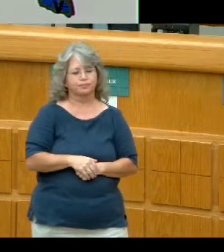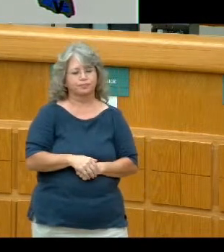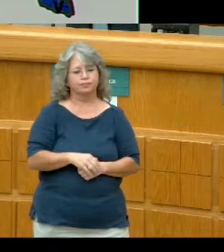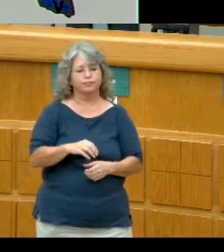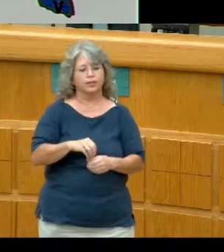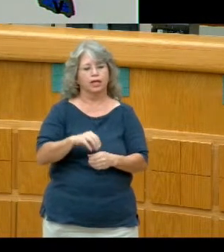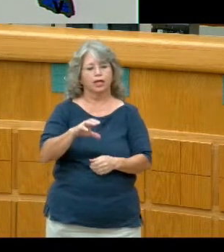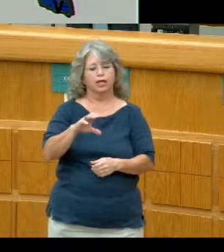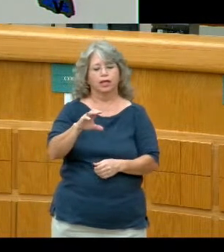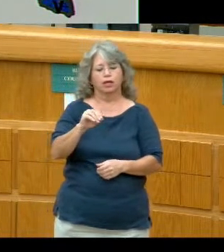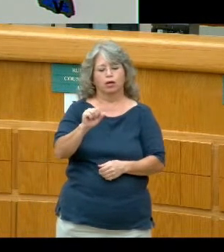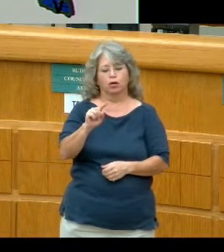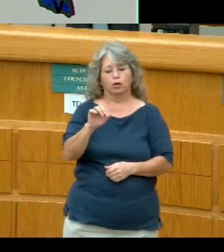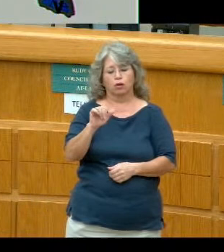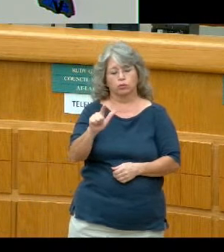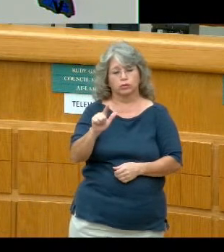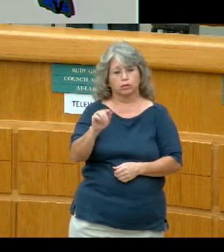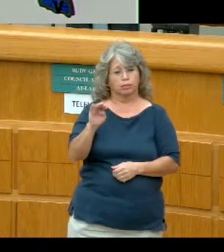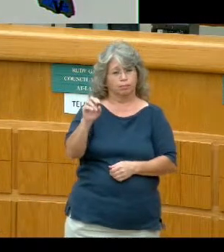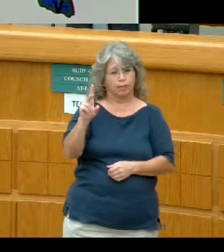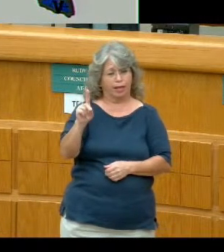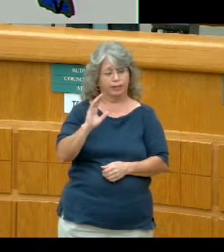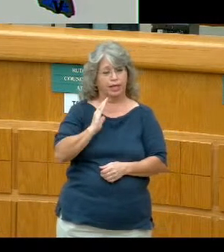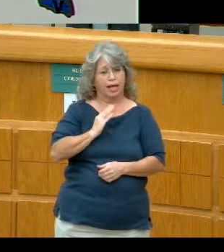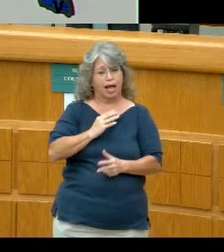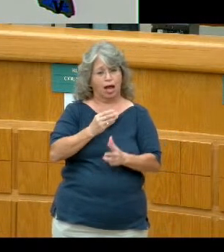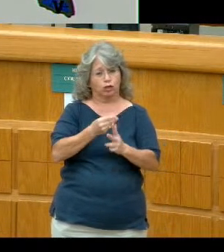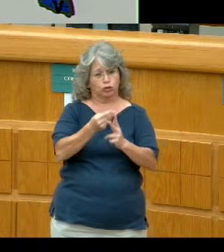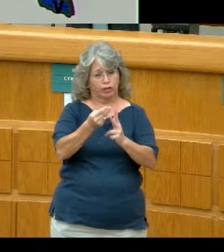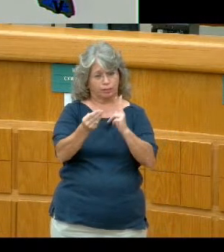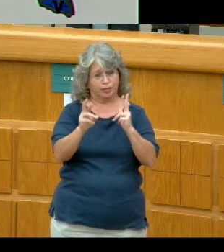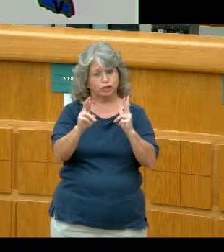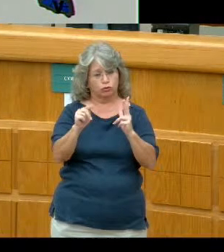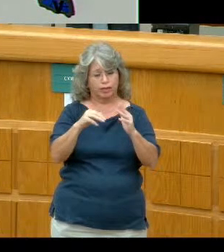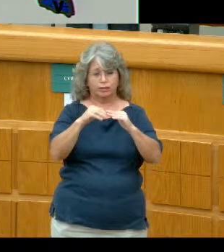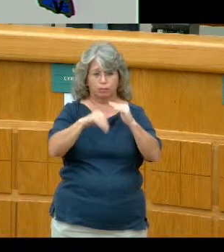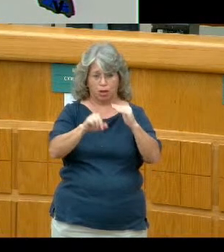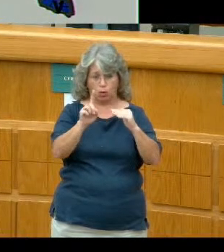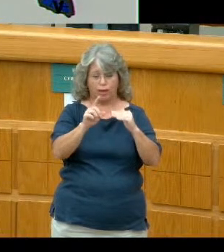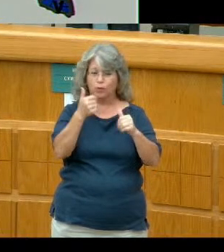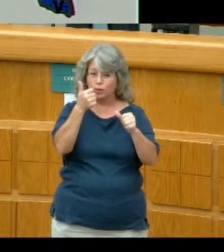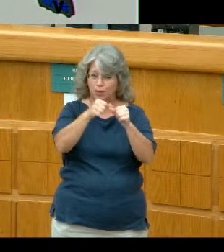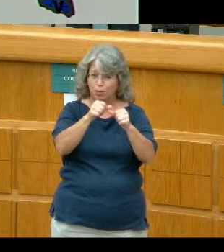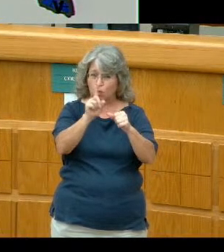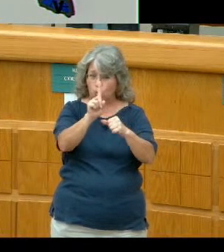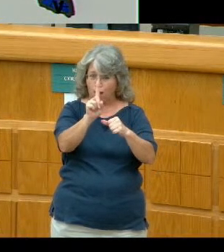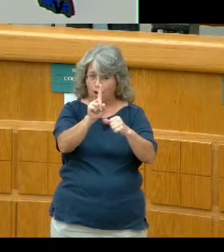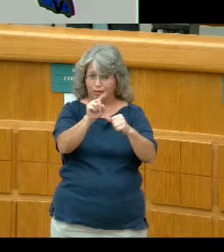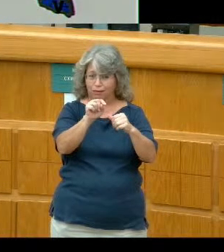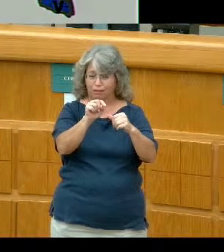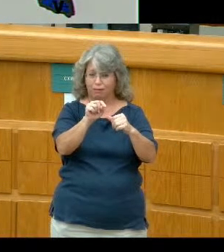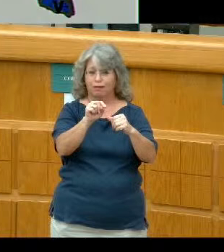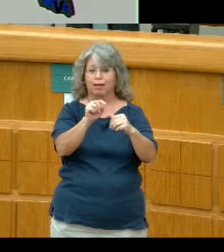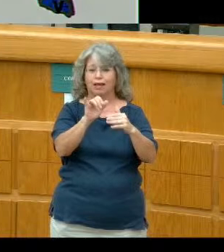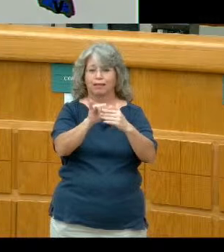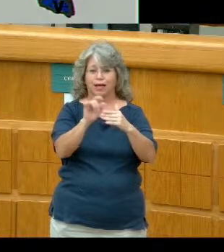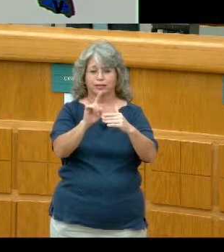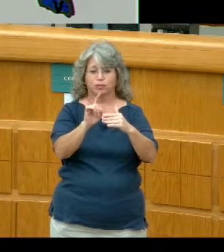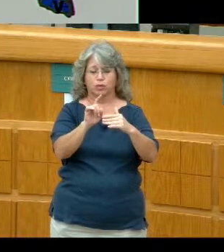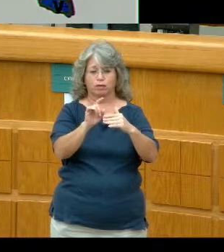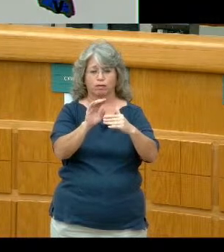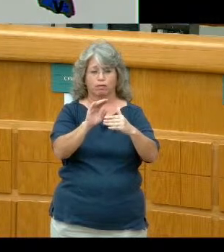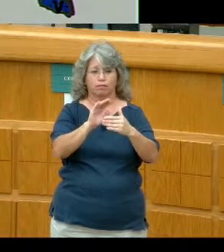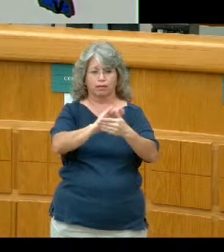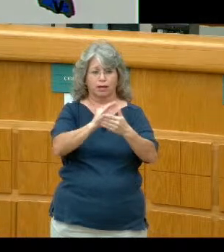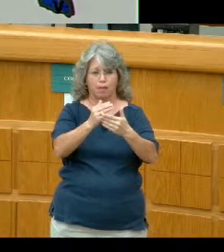Okay, in the Coastal Bend area right now, our transmission rate is looking good. It's below 1. Remember, 1 is that line where the amount of